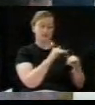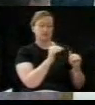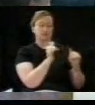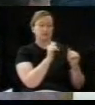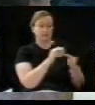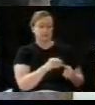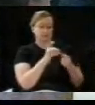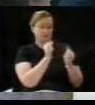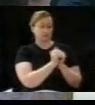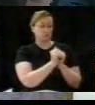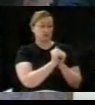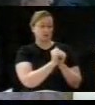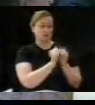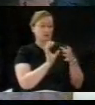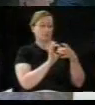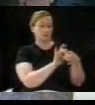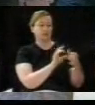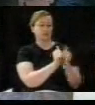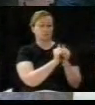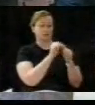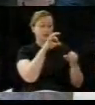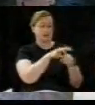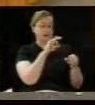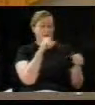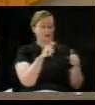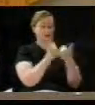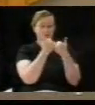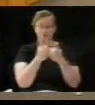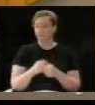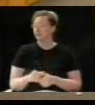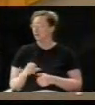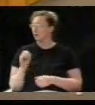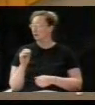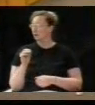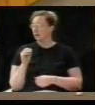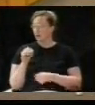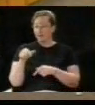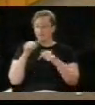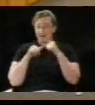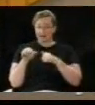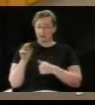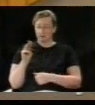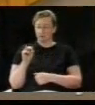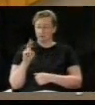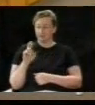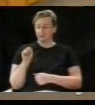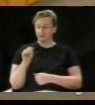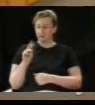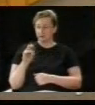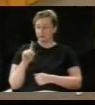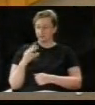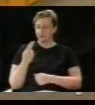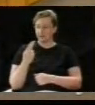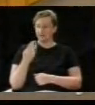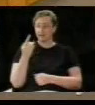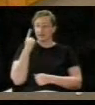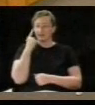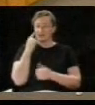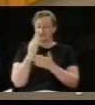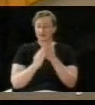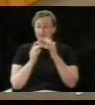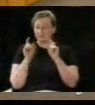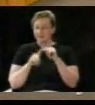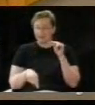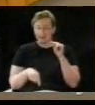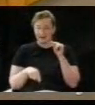especially in regard to the election challenge. I'll only mention that to get back to Mr. Schmidt for just a second. He seems to think that some of us can't get over